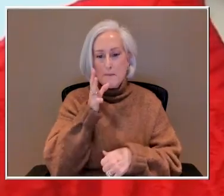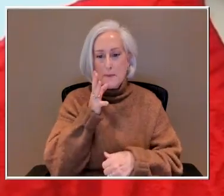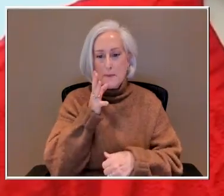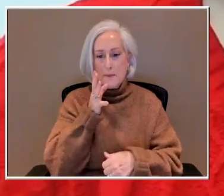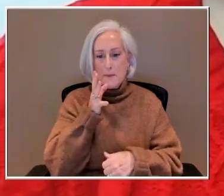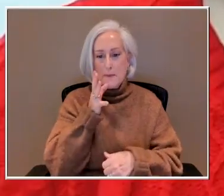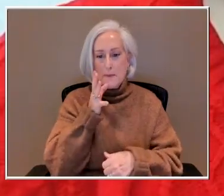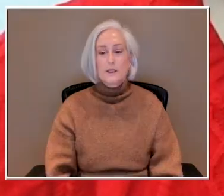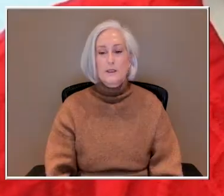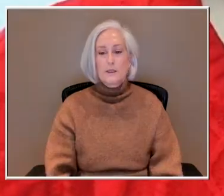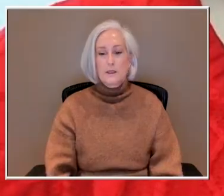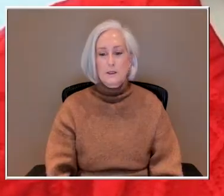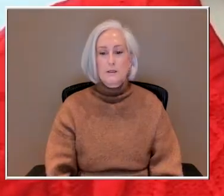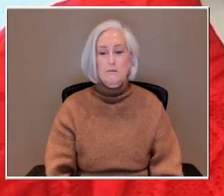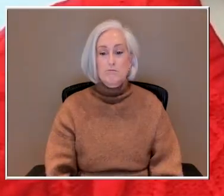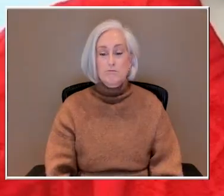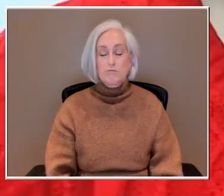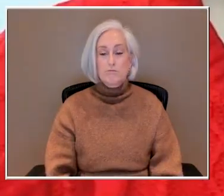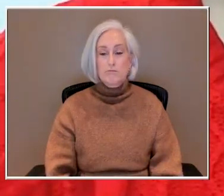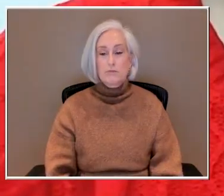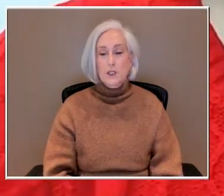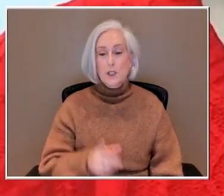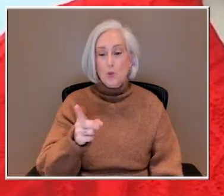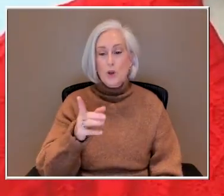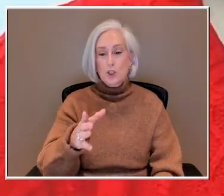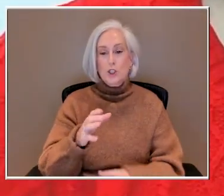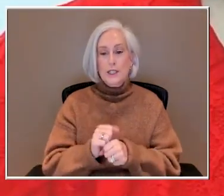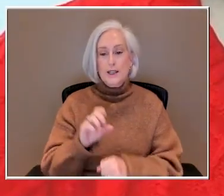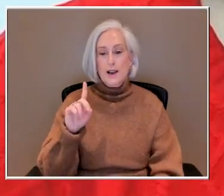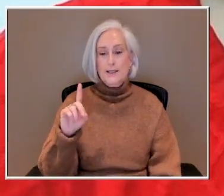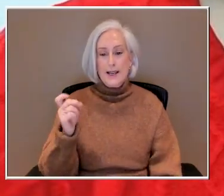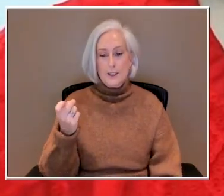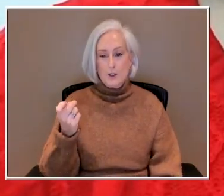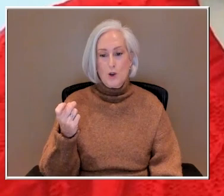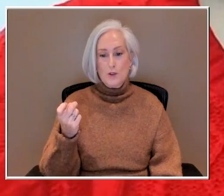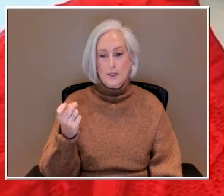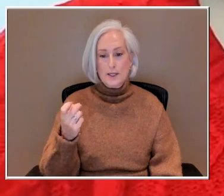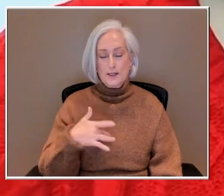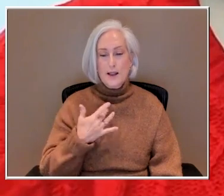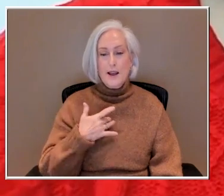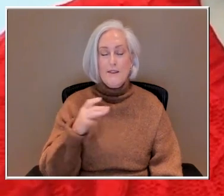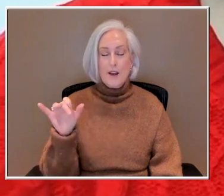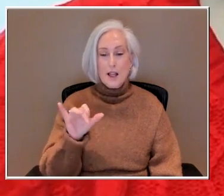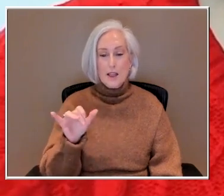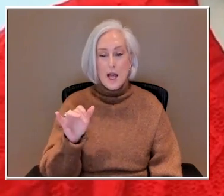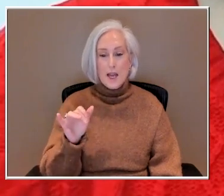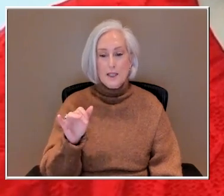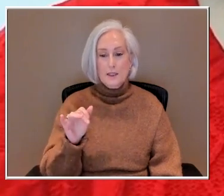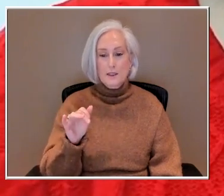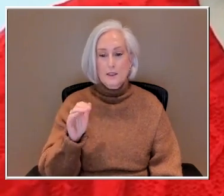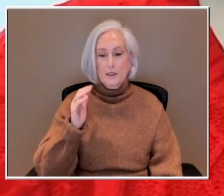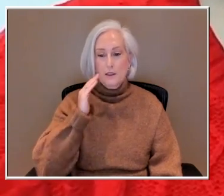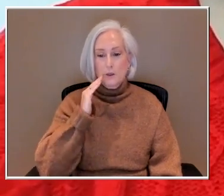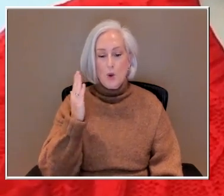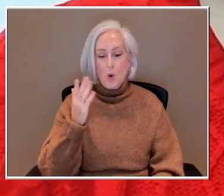I feel like in the moment of her diagnosis, I feel like already knowing what it was like going through the whole diagnosis process, having a